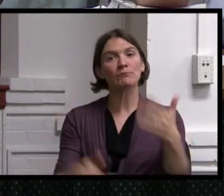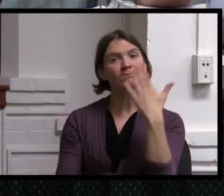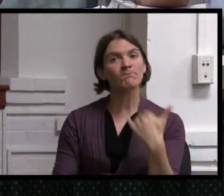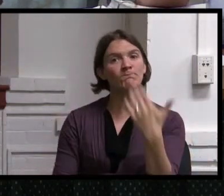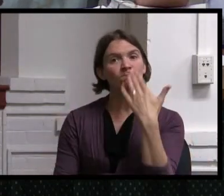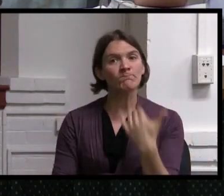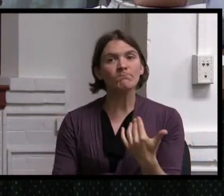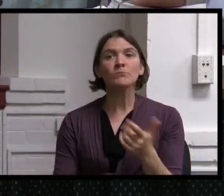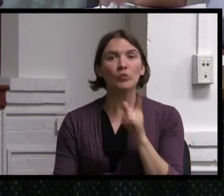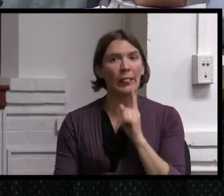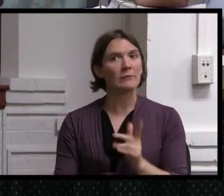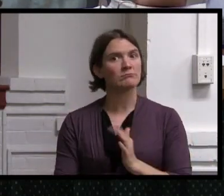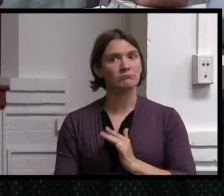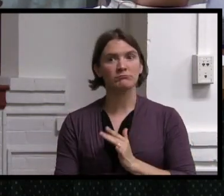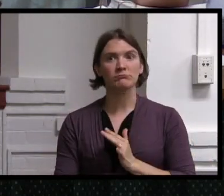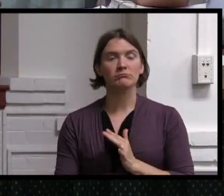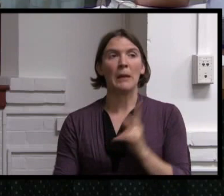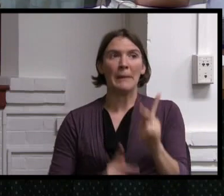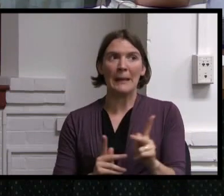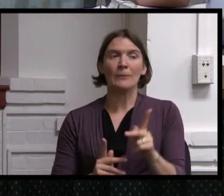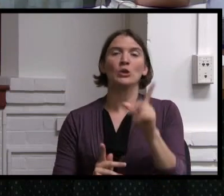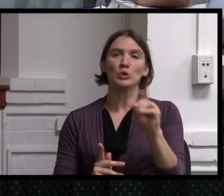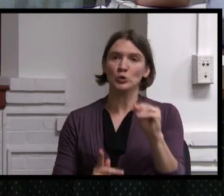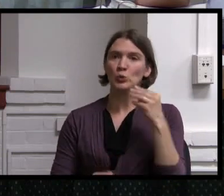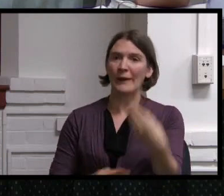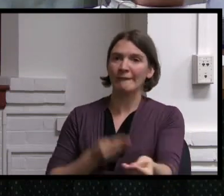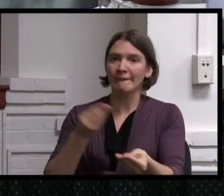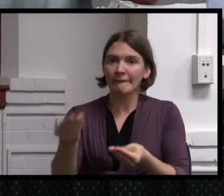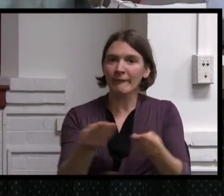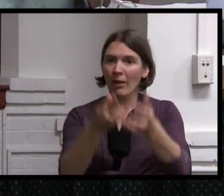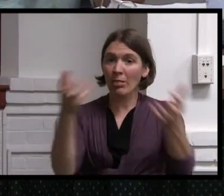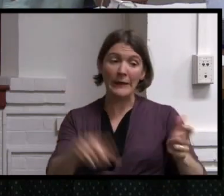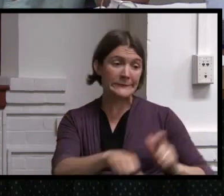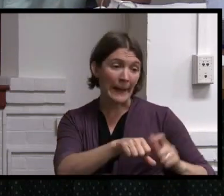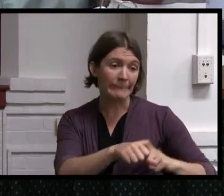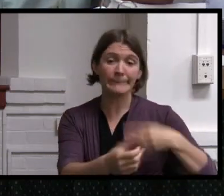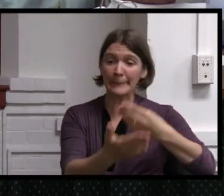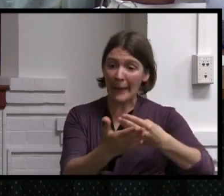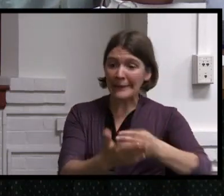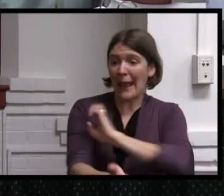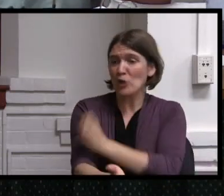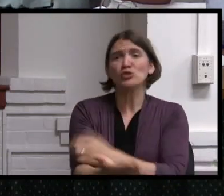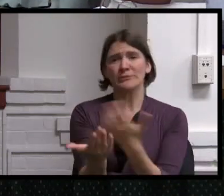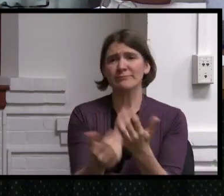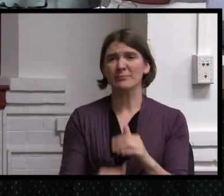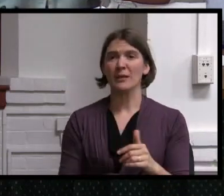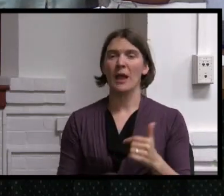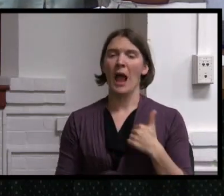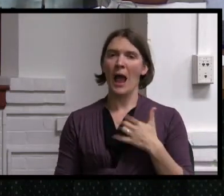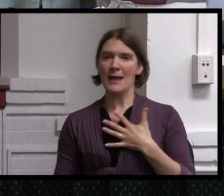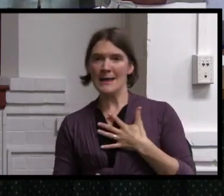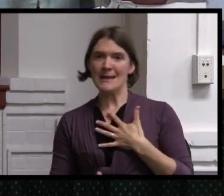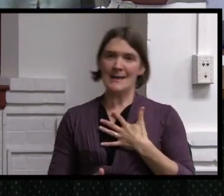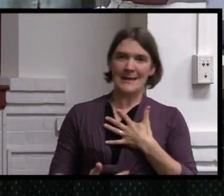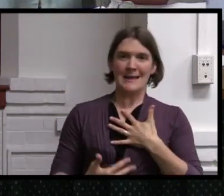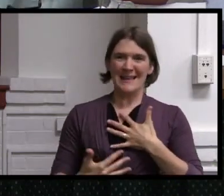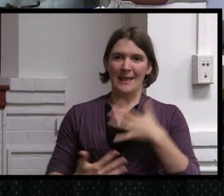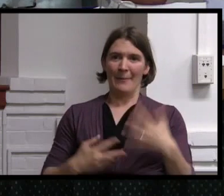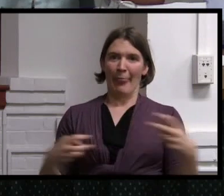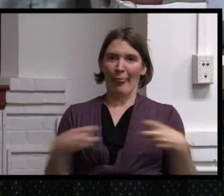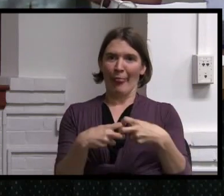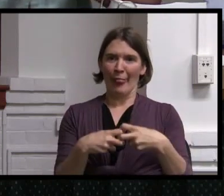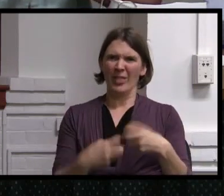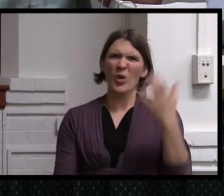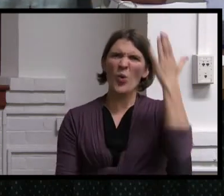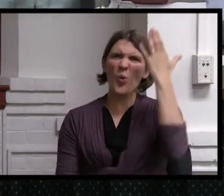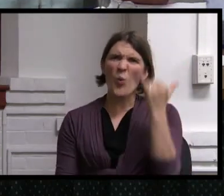You couldn't ask for a more giving community. And so that's why I struggle with the issue of, why is